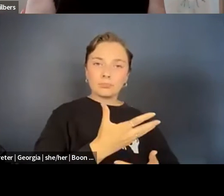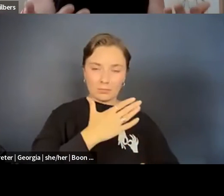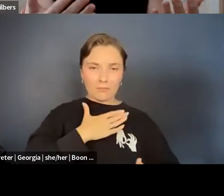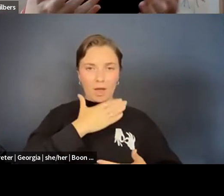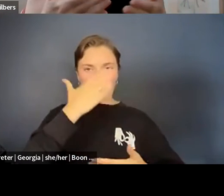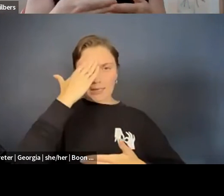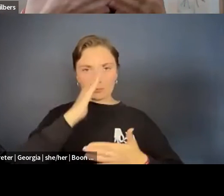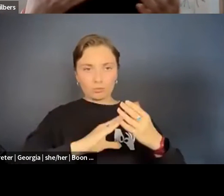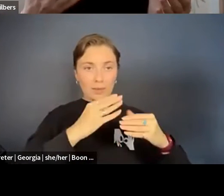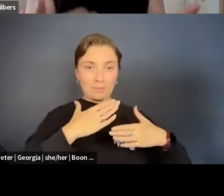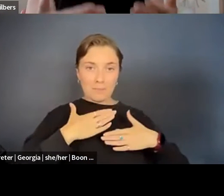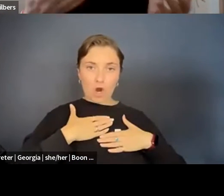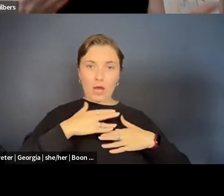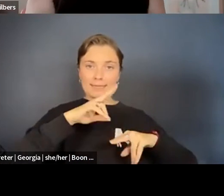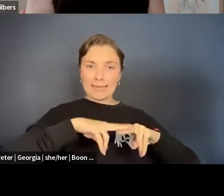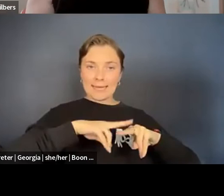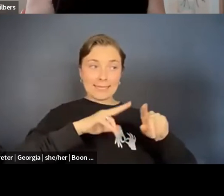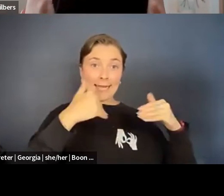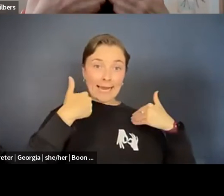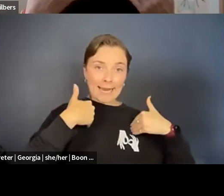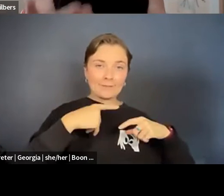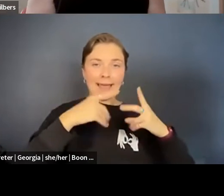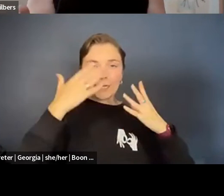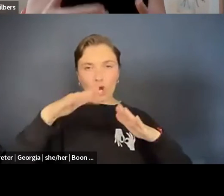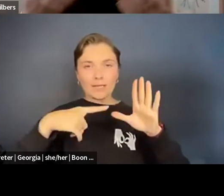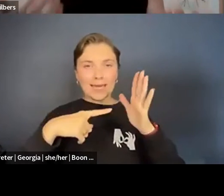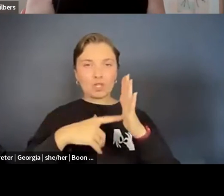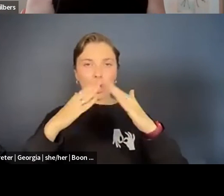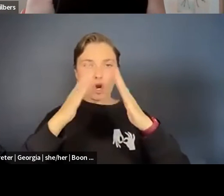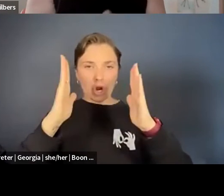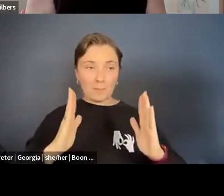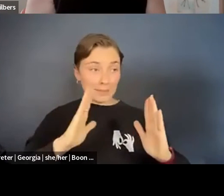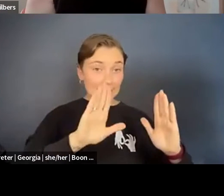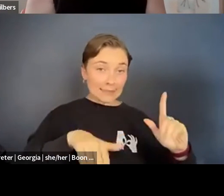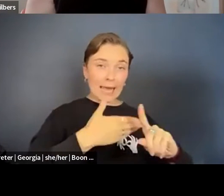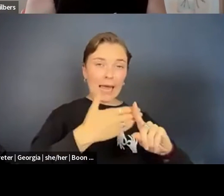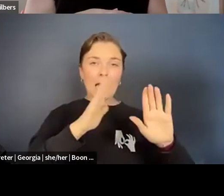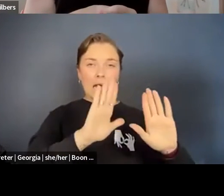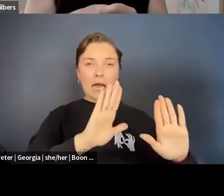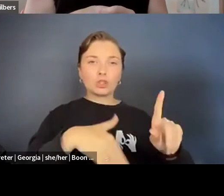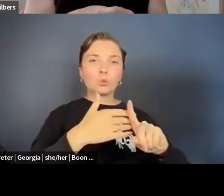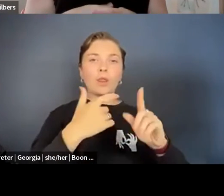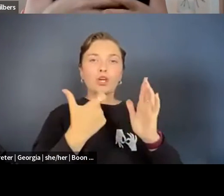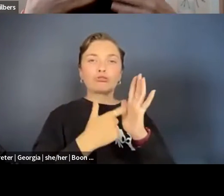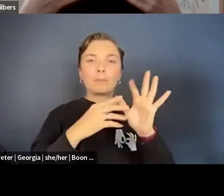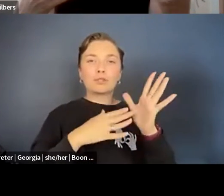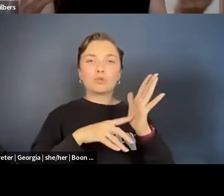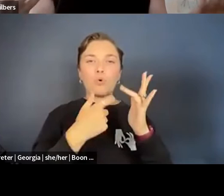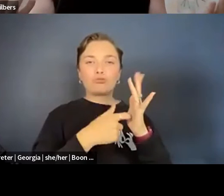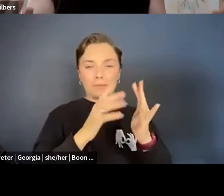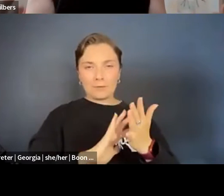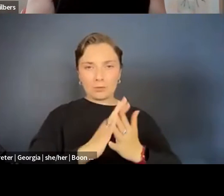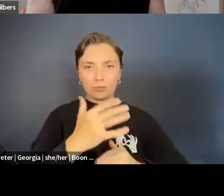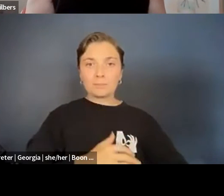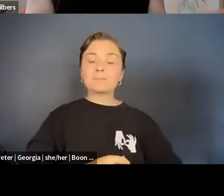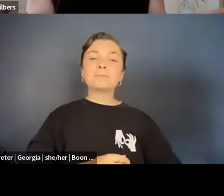my dad was that he lived and died at home, and he stayed there until we took him to the crematorium. And we found that